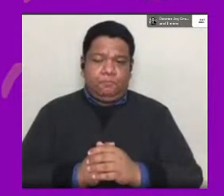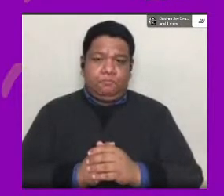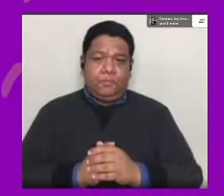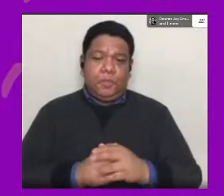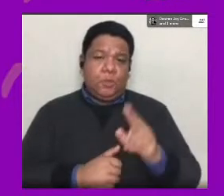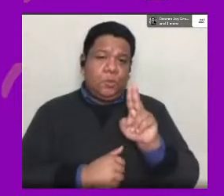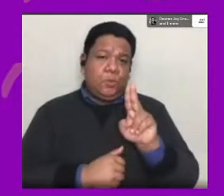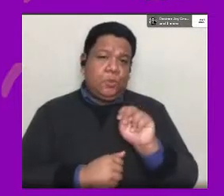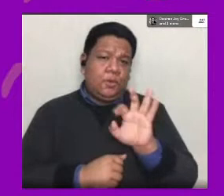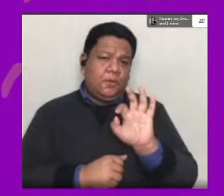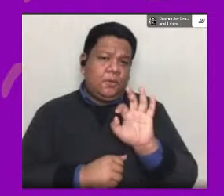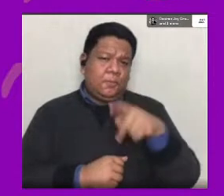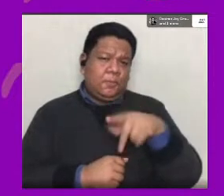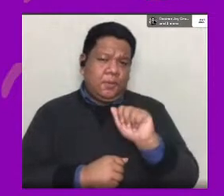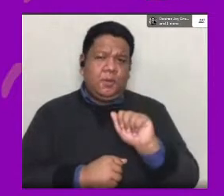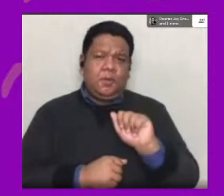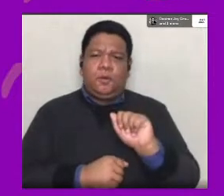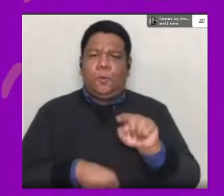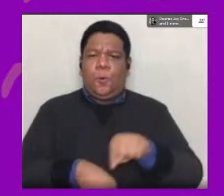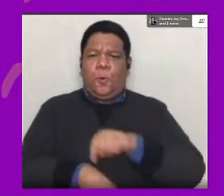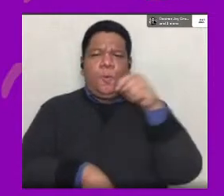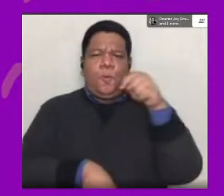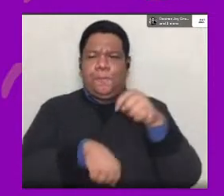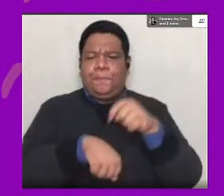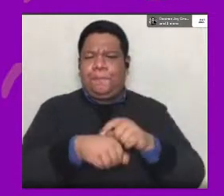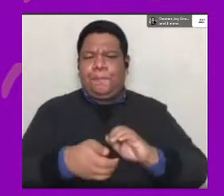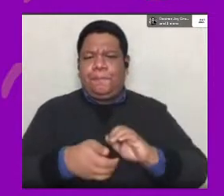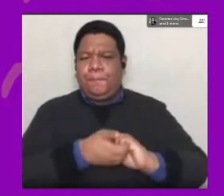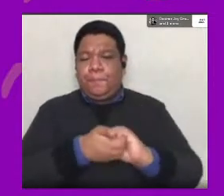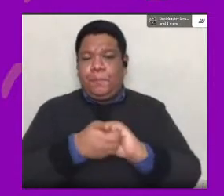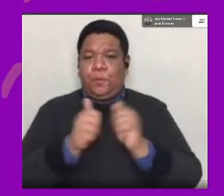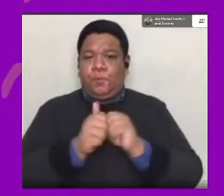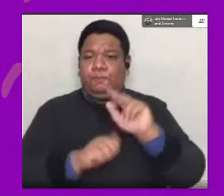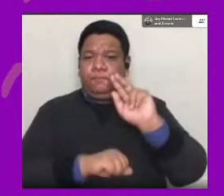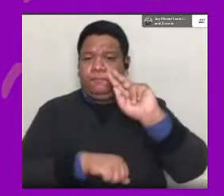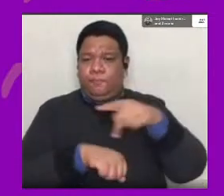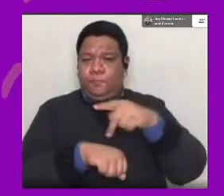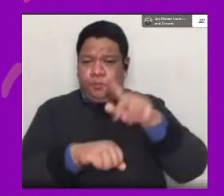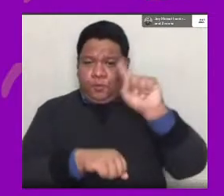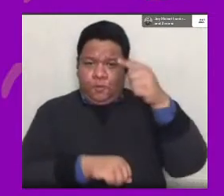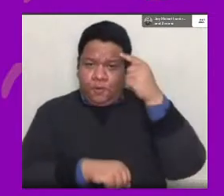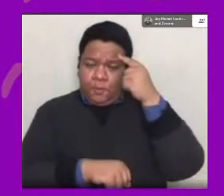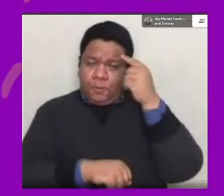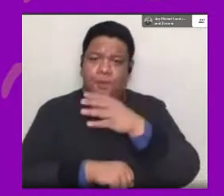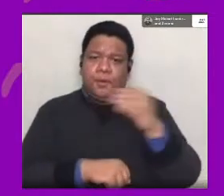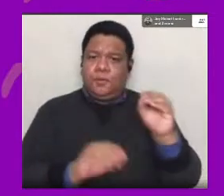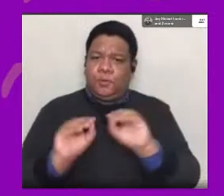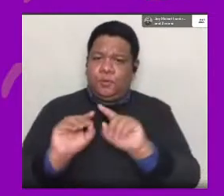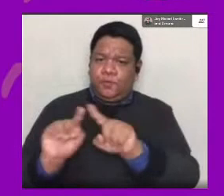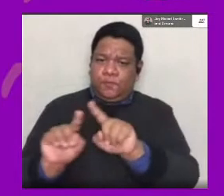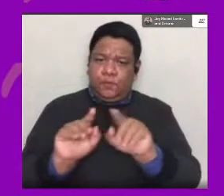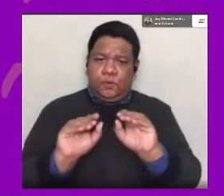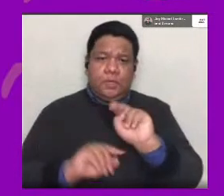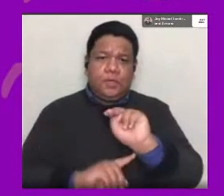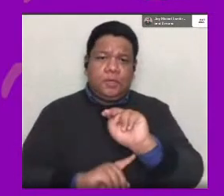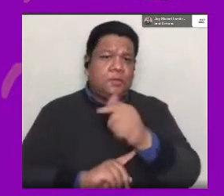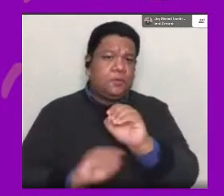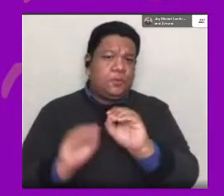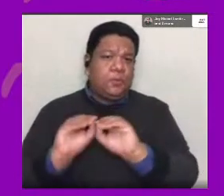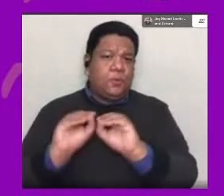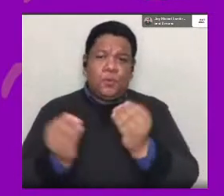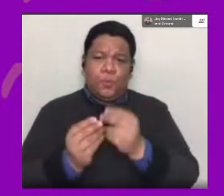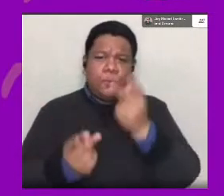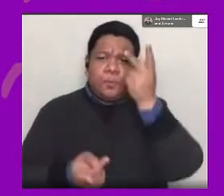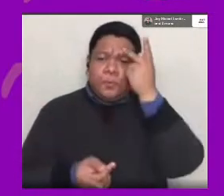UNFPA is a long-time partner of the Philippine government and civil society in